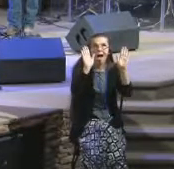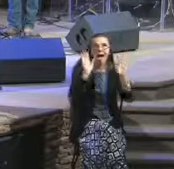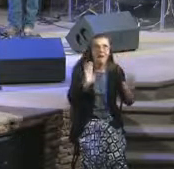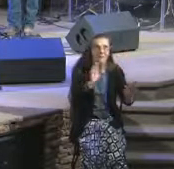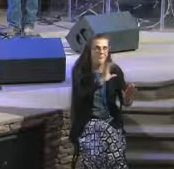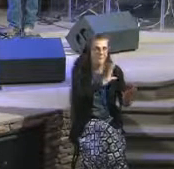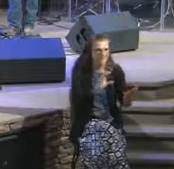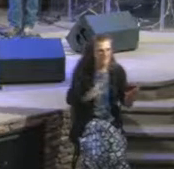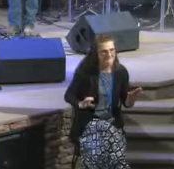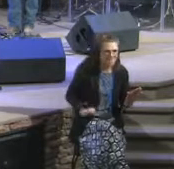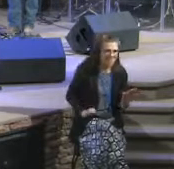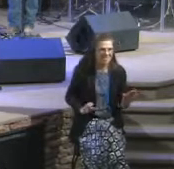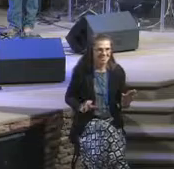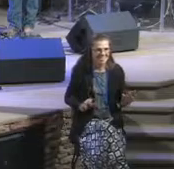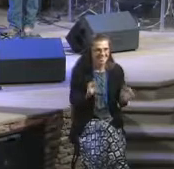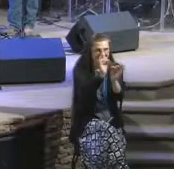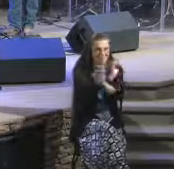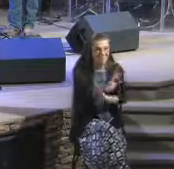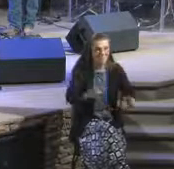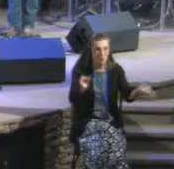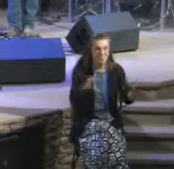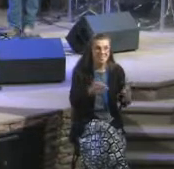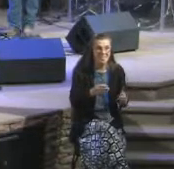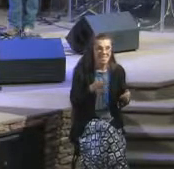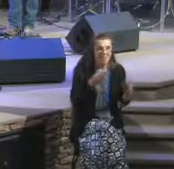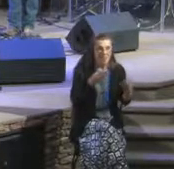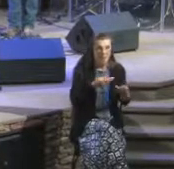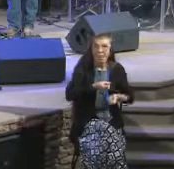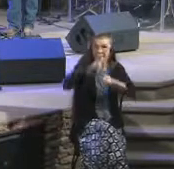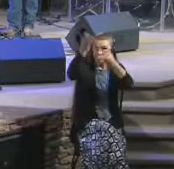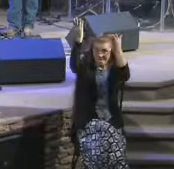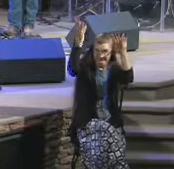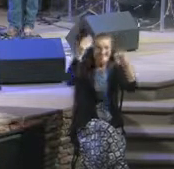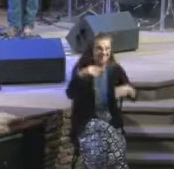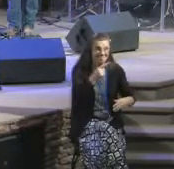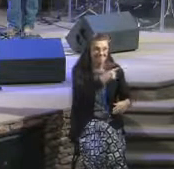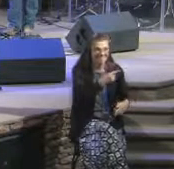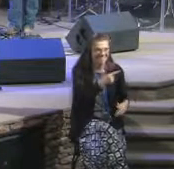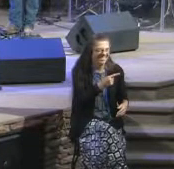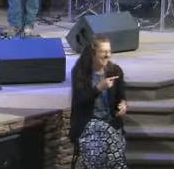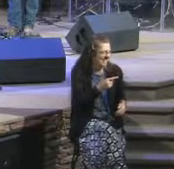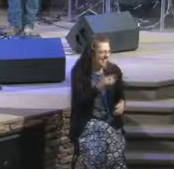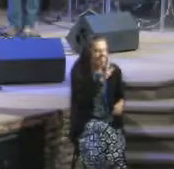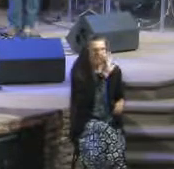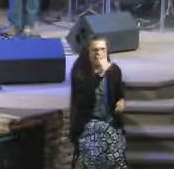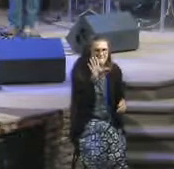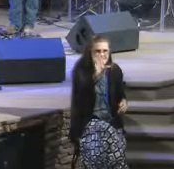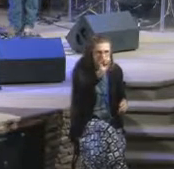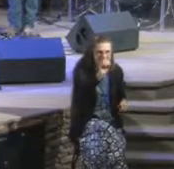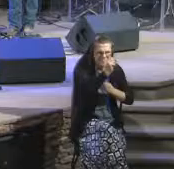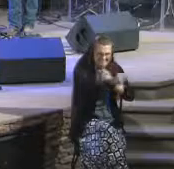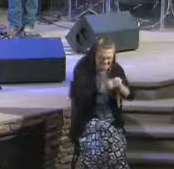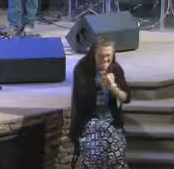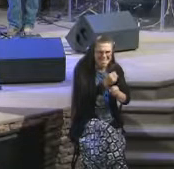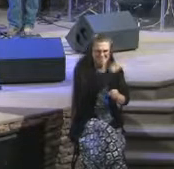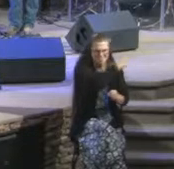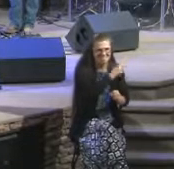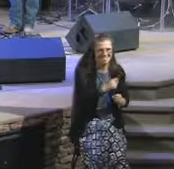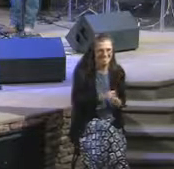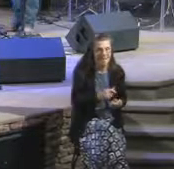now. She's got a free pass into heaven already just for putting up with this guy for 50 years. No, we love them very much. Listen, this is going to